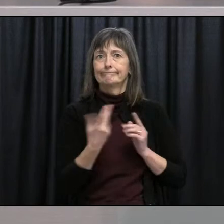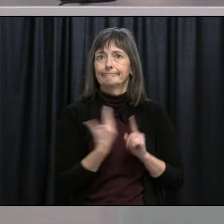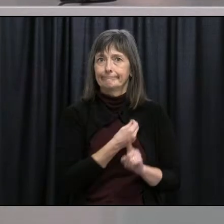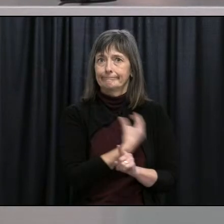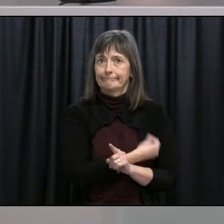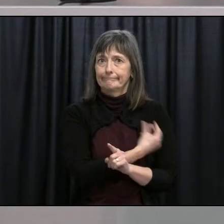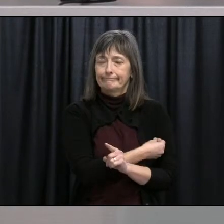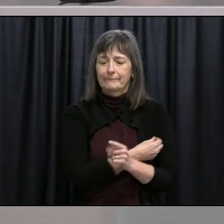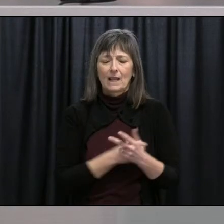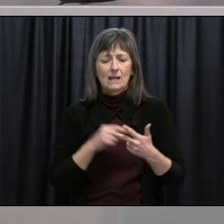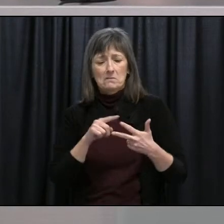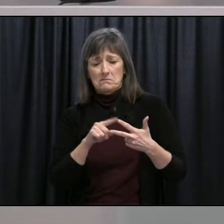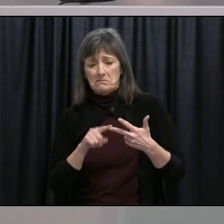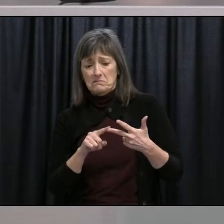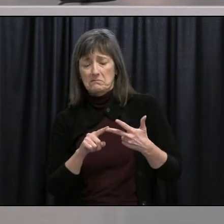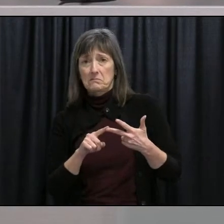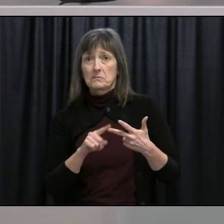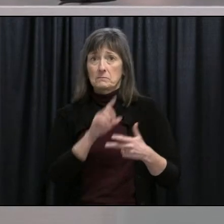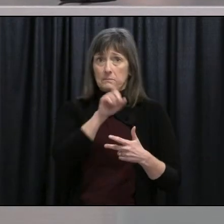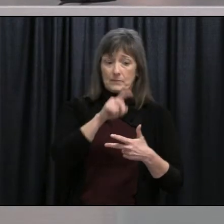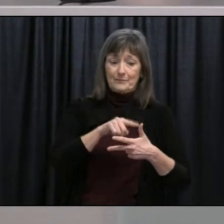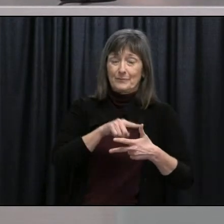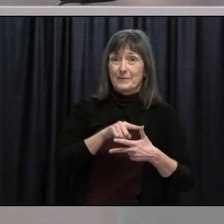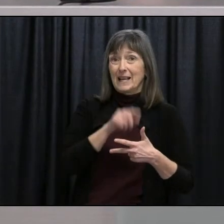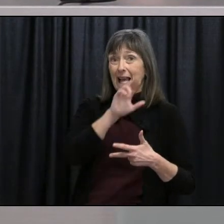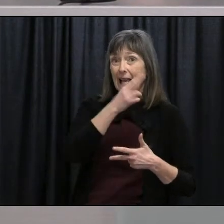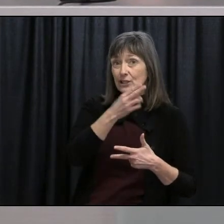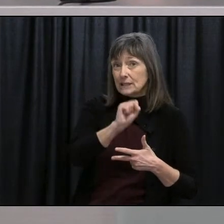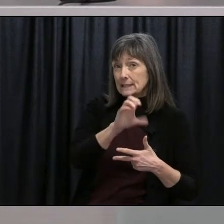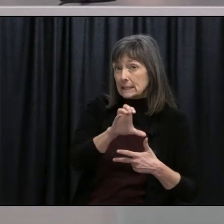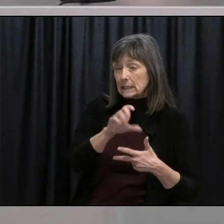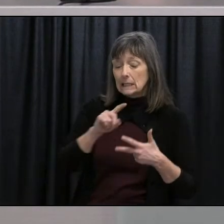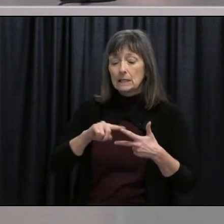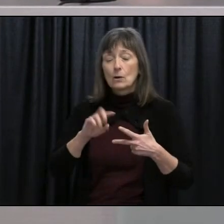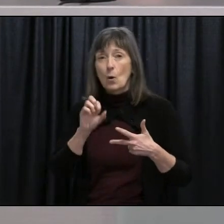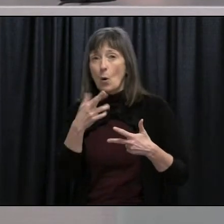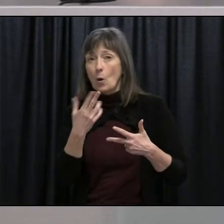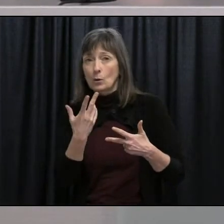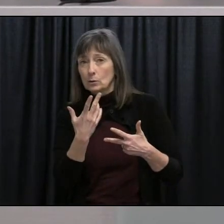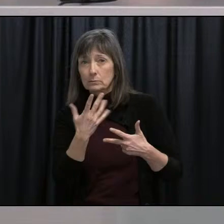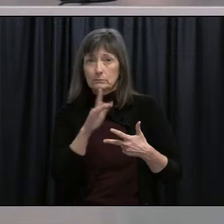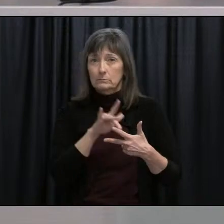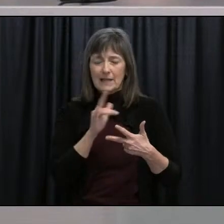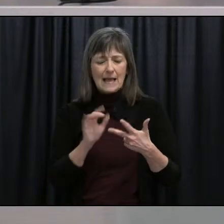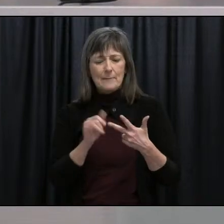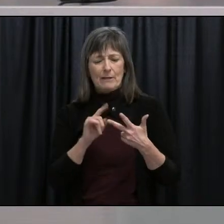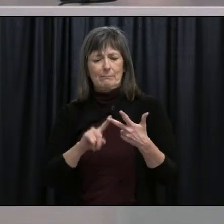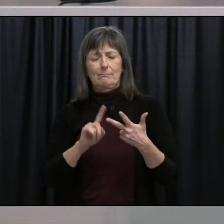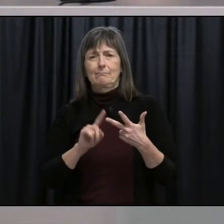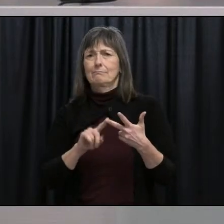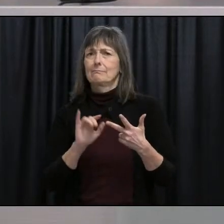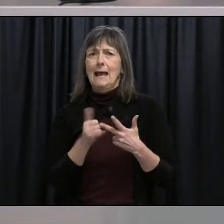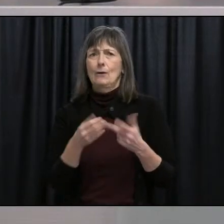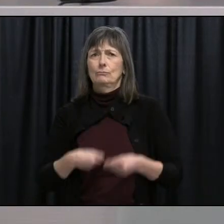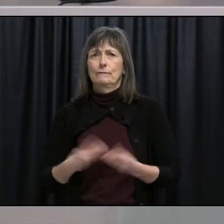centralized locations like the Health Sciences Center, or are we planning on doing something different? How will that work?